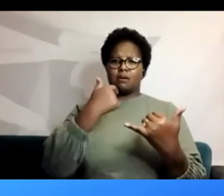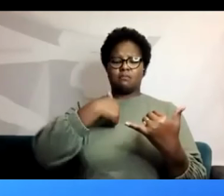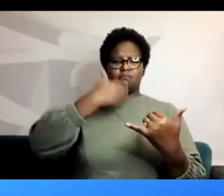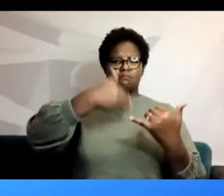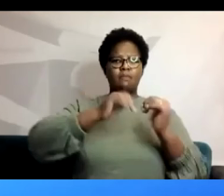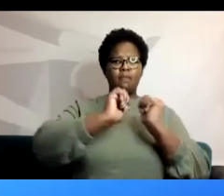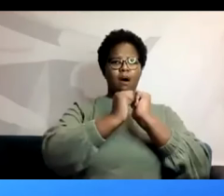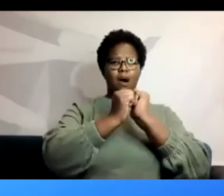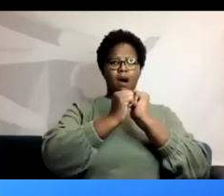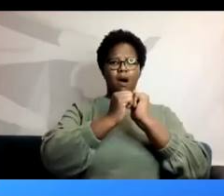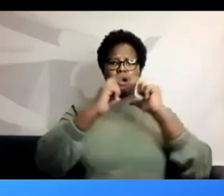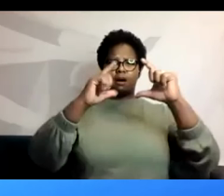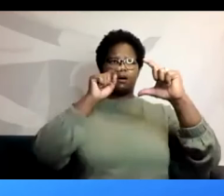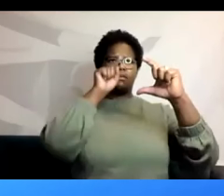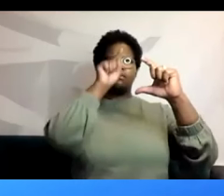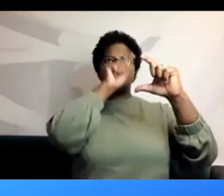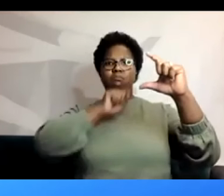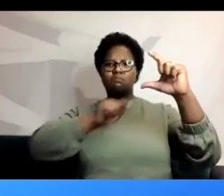different relationships.